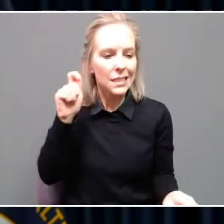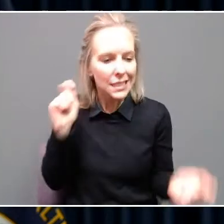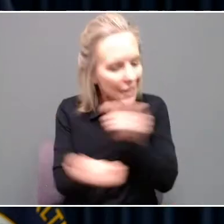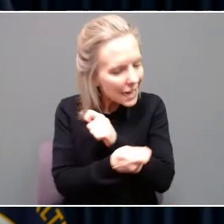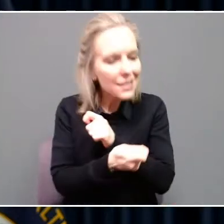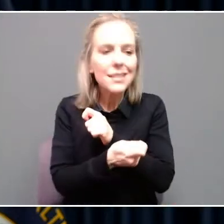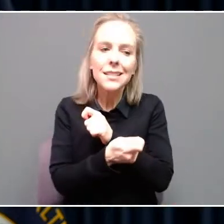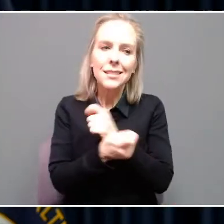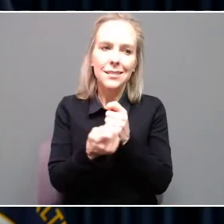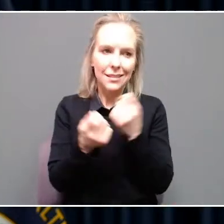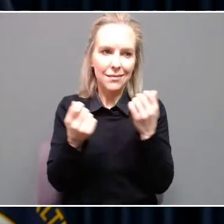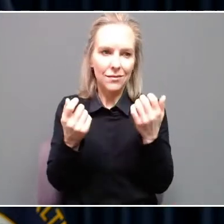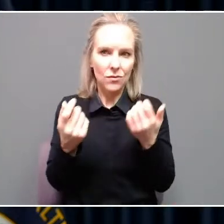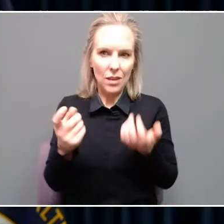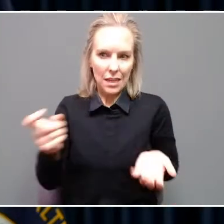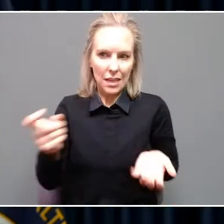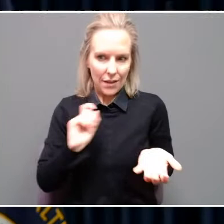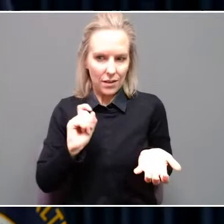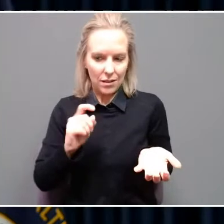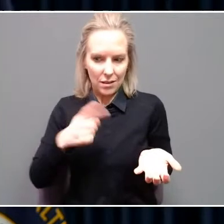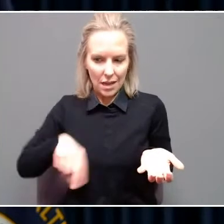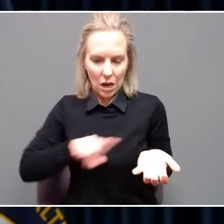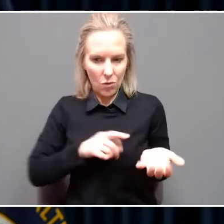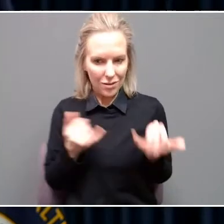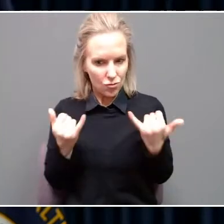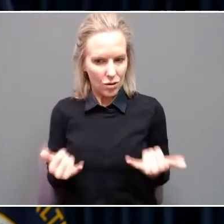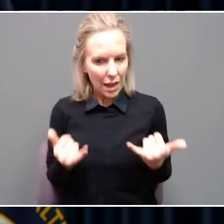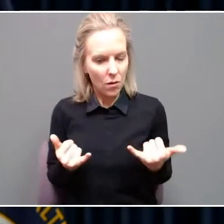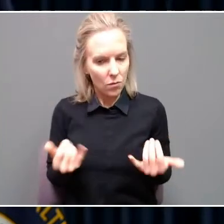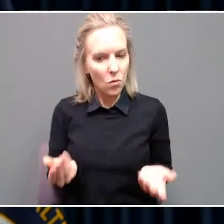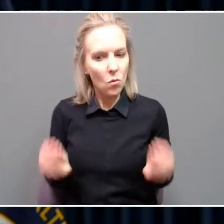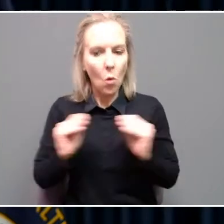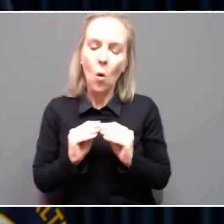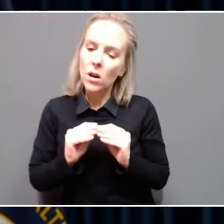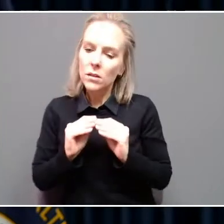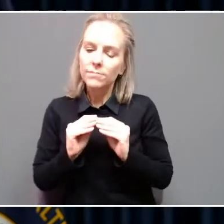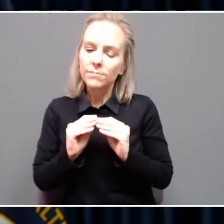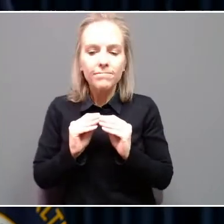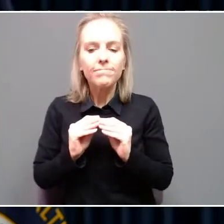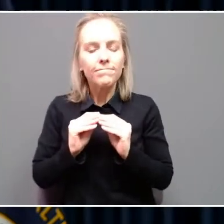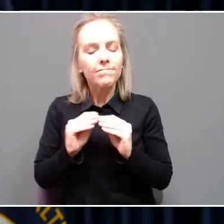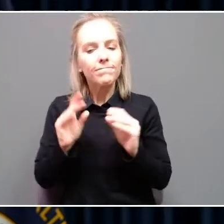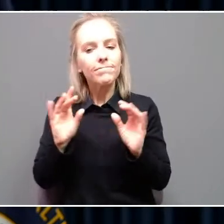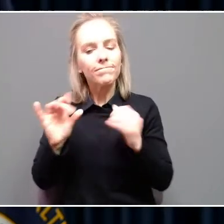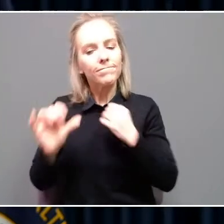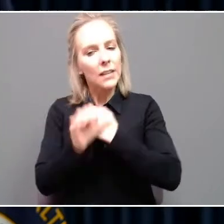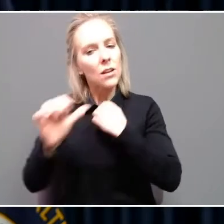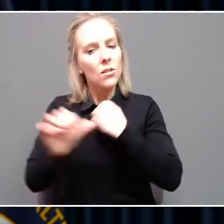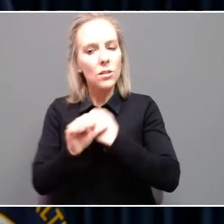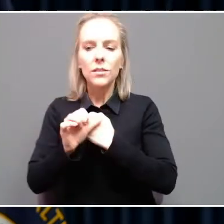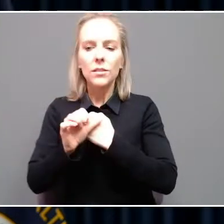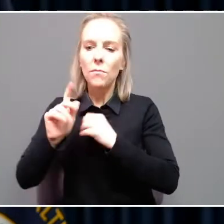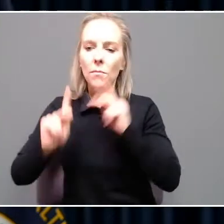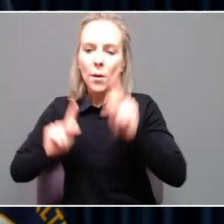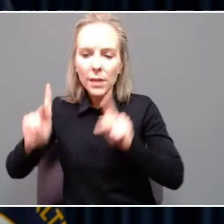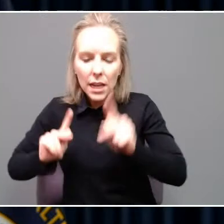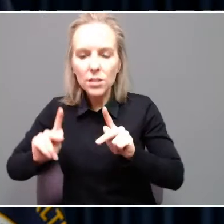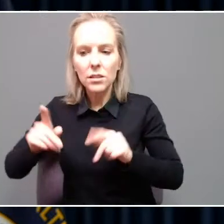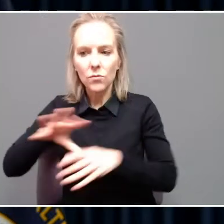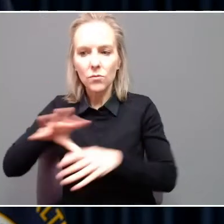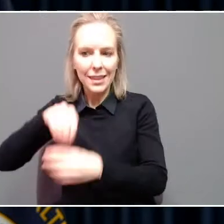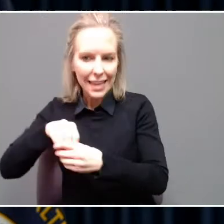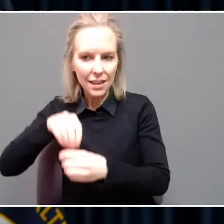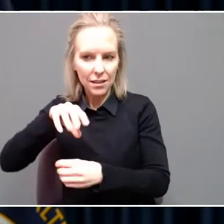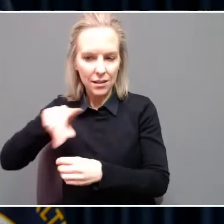given that we are currently housing a more violent population, and that's both through experience about what has happened in the facilities,